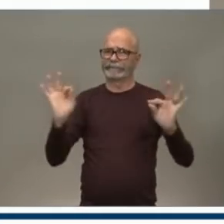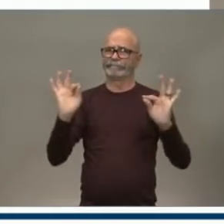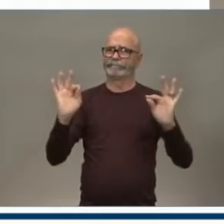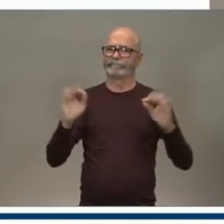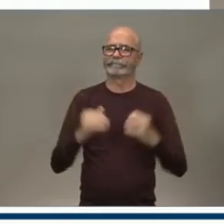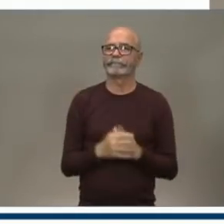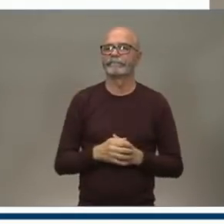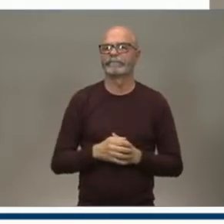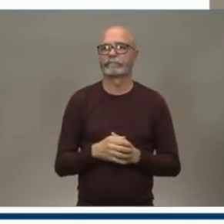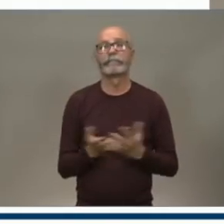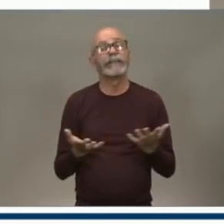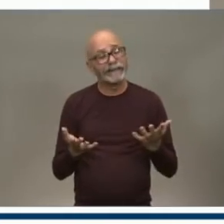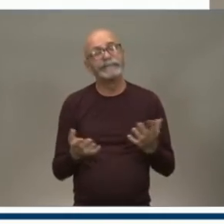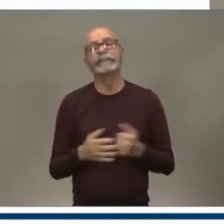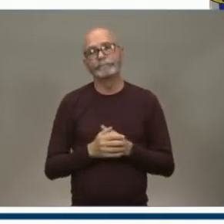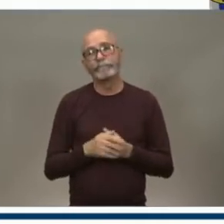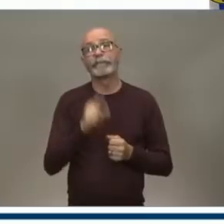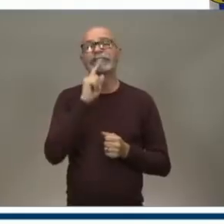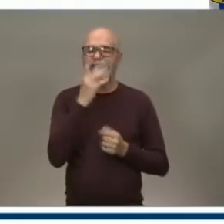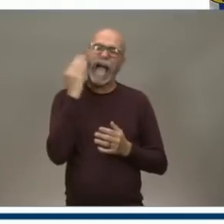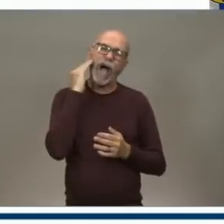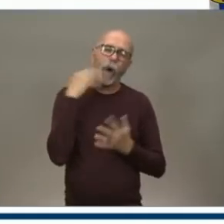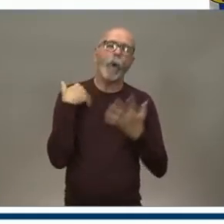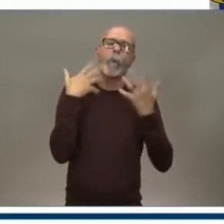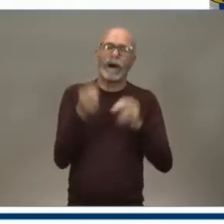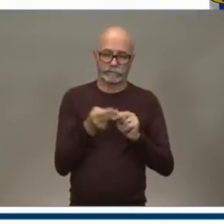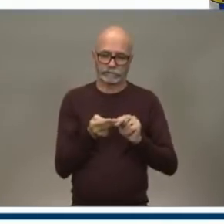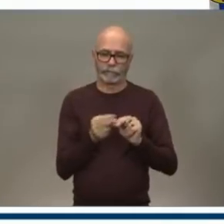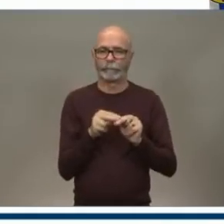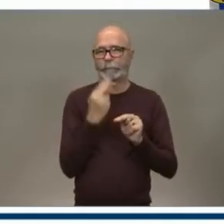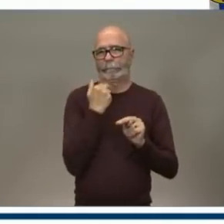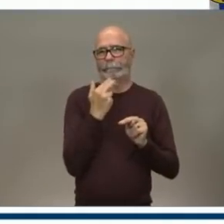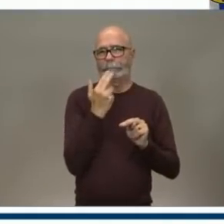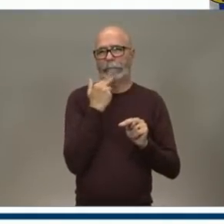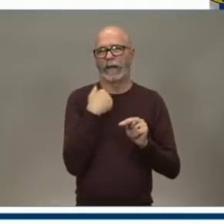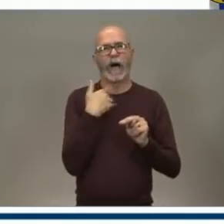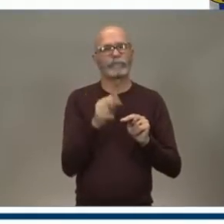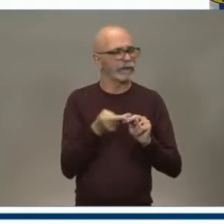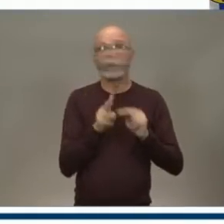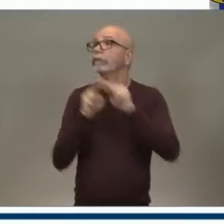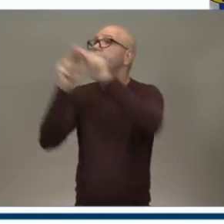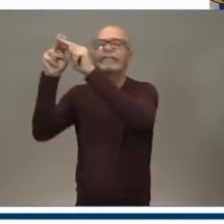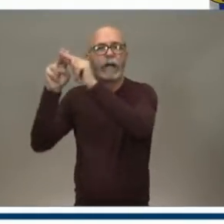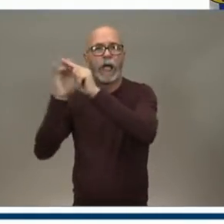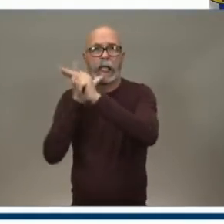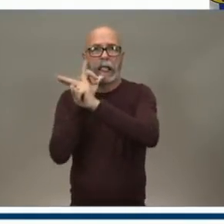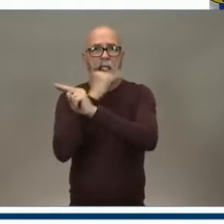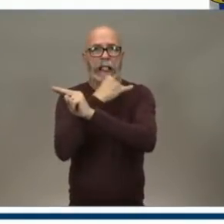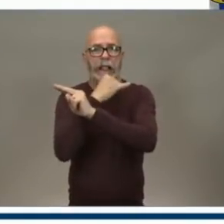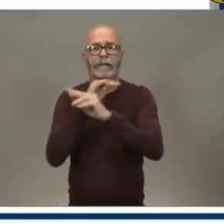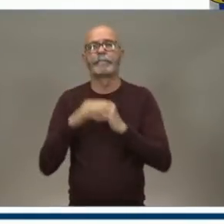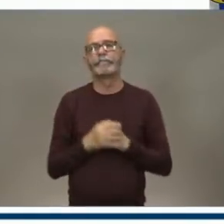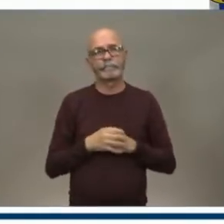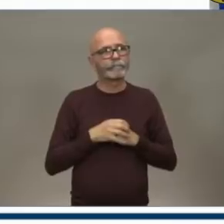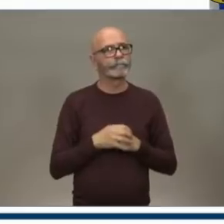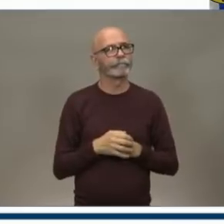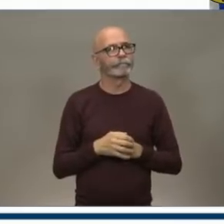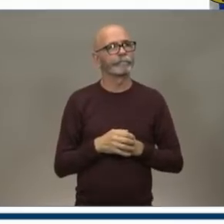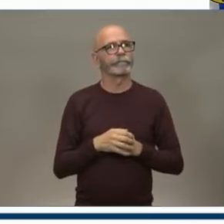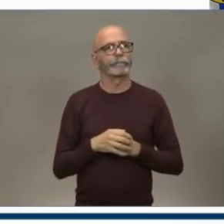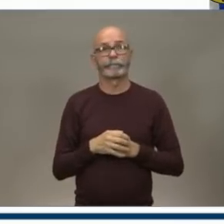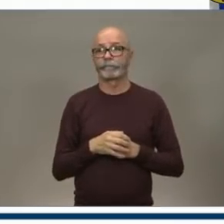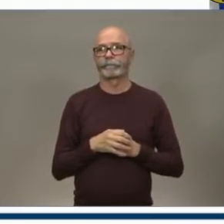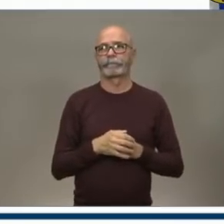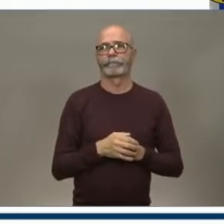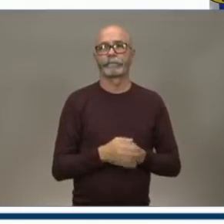the weeks ahead. Premier. Thank you, Dr. Strang. Chrissy, over to you. Reminder that we'll take one question and one follow-up in the amount of time that we have for today.